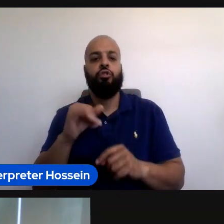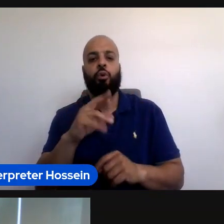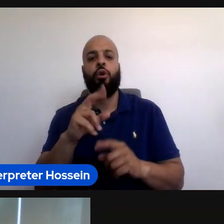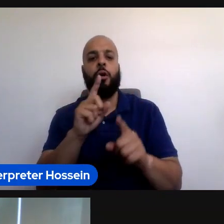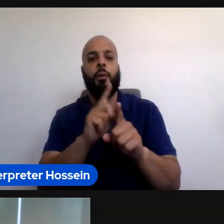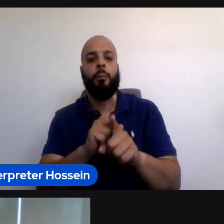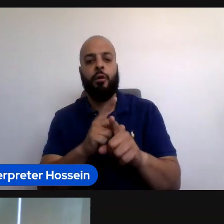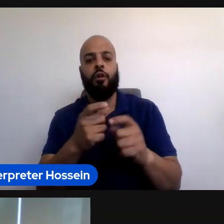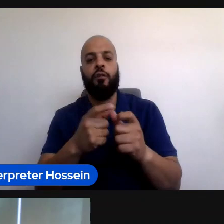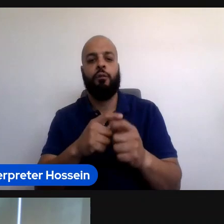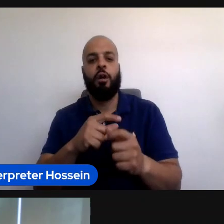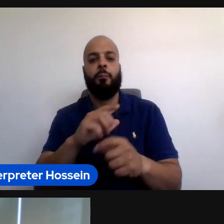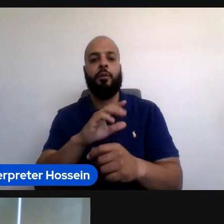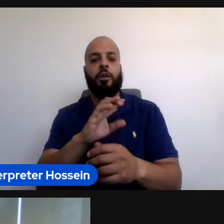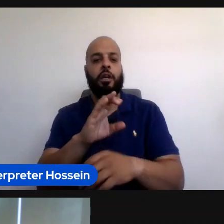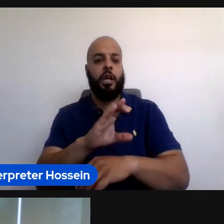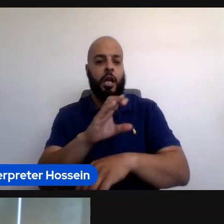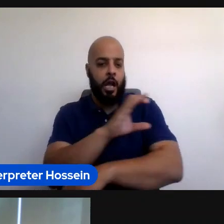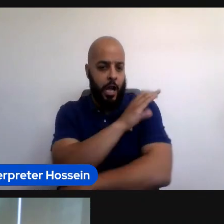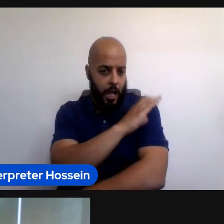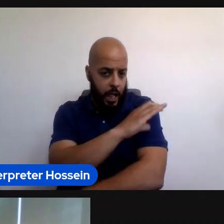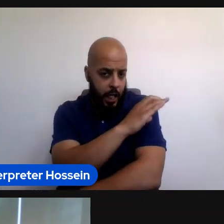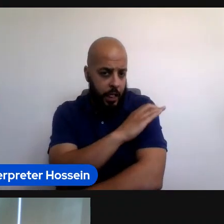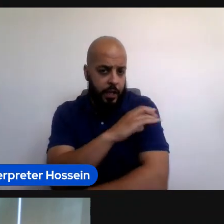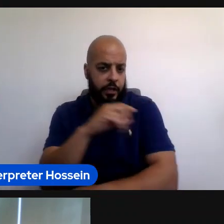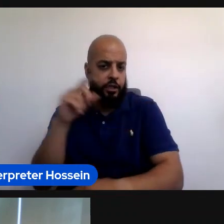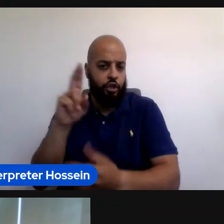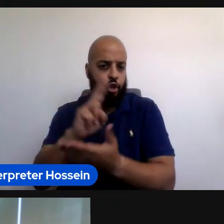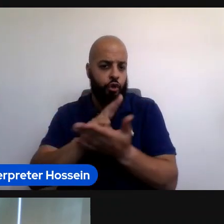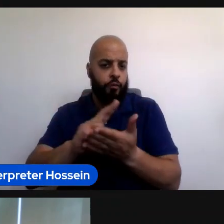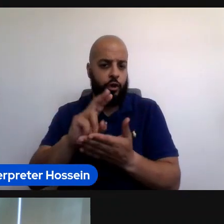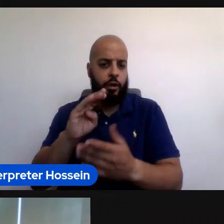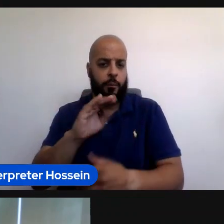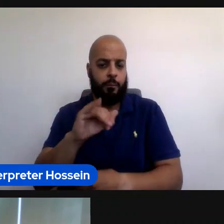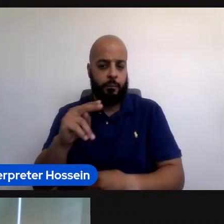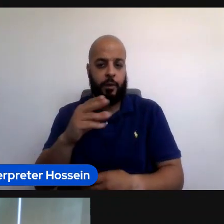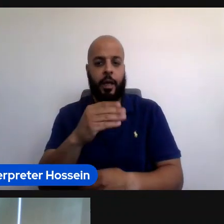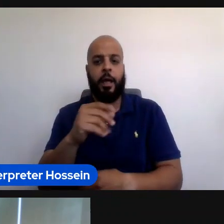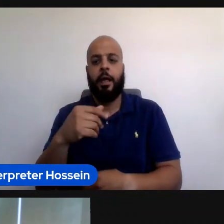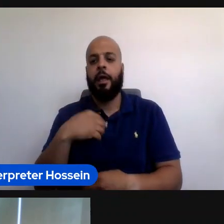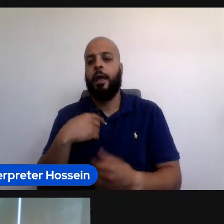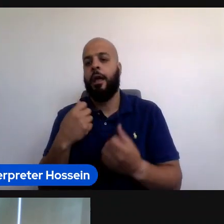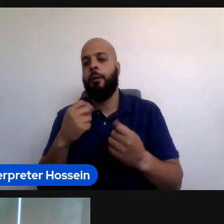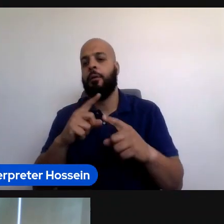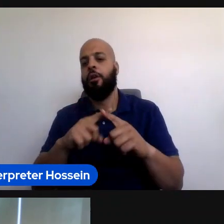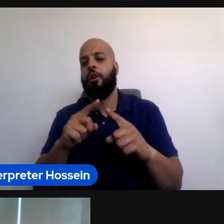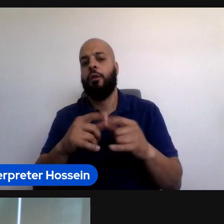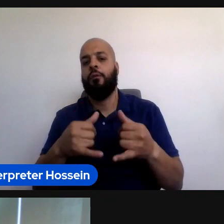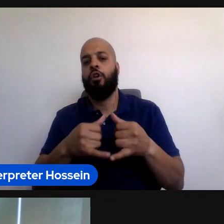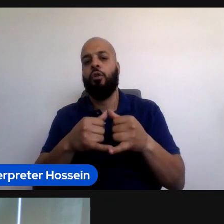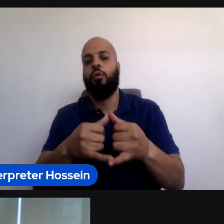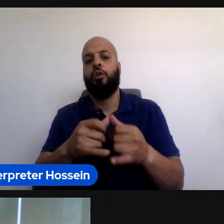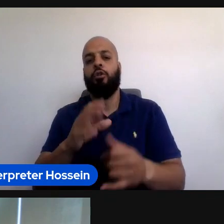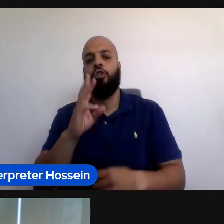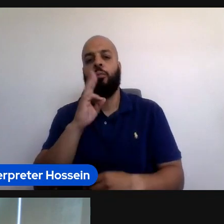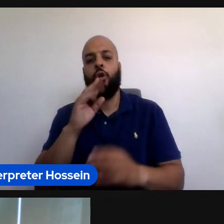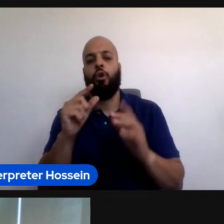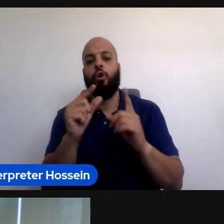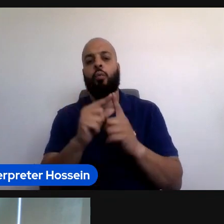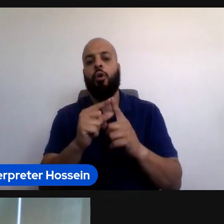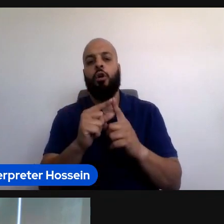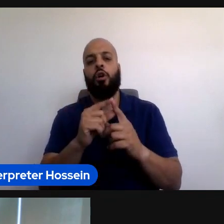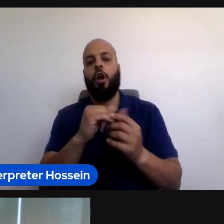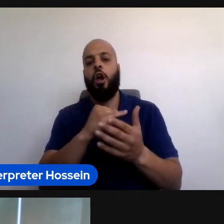Science Institute at the University of Minnesota. And he has numerous awards as a spoken word artist. So let's